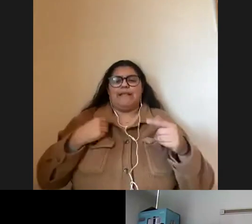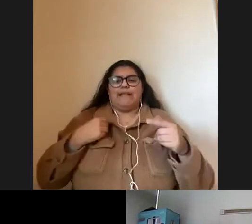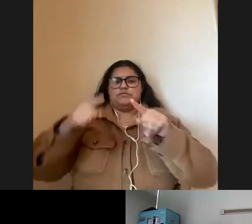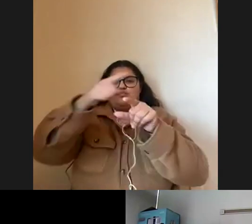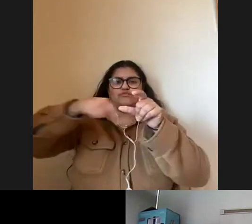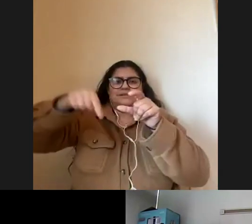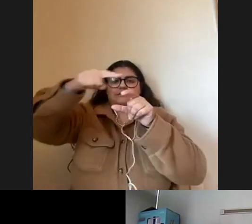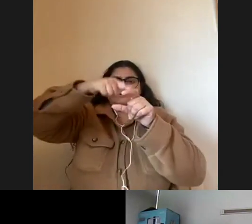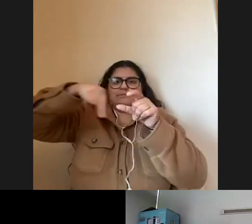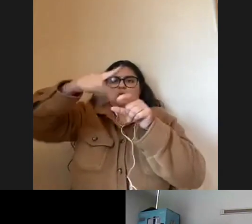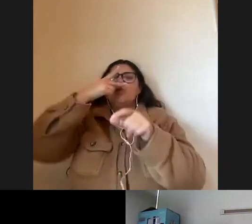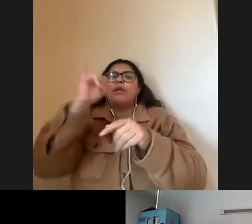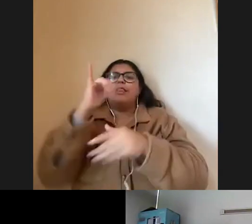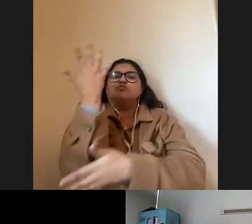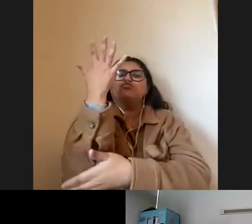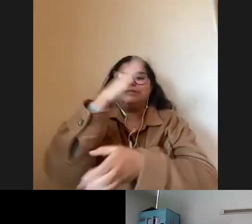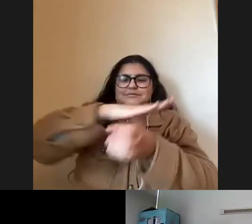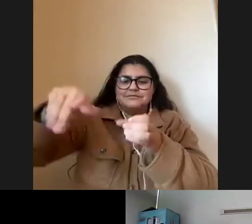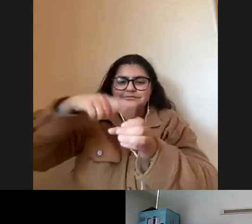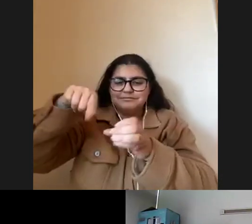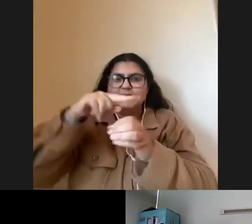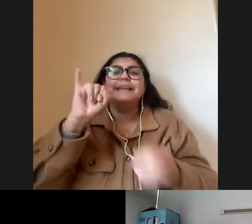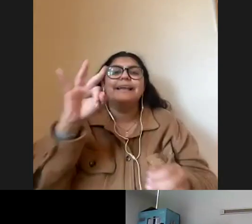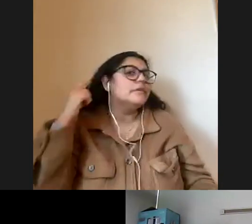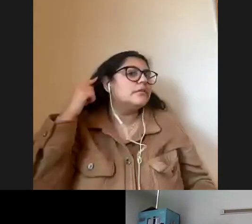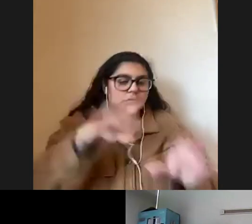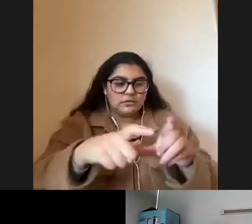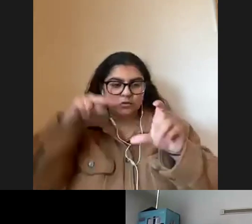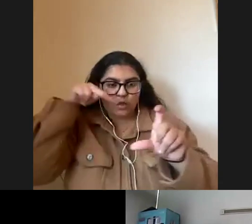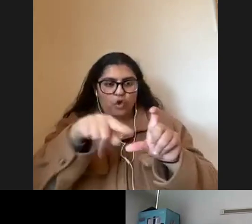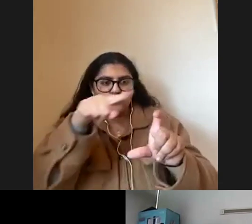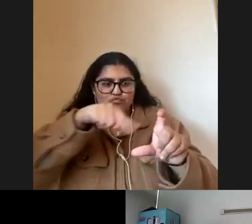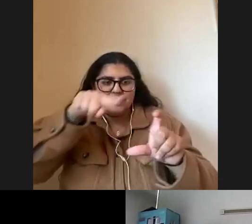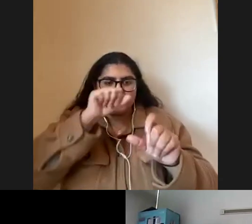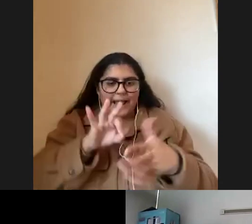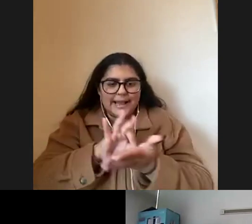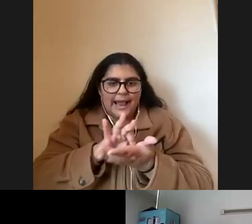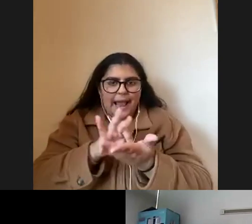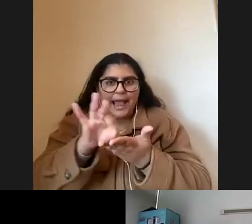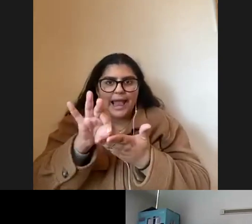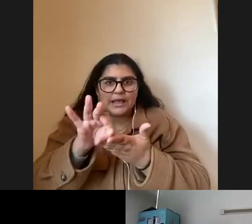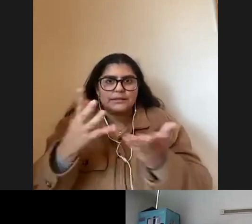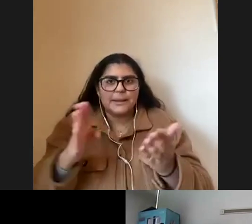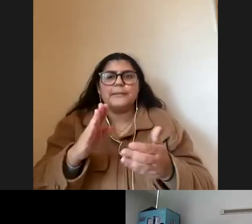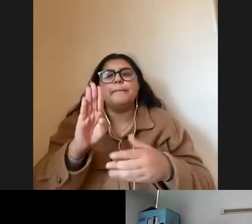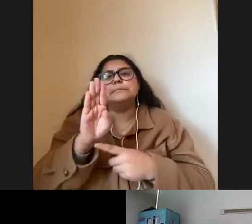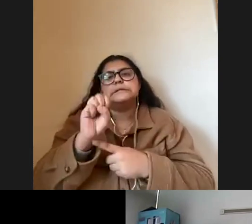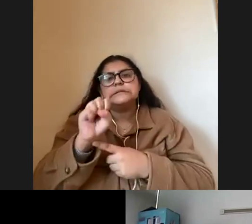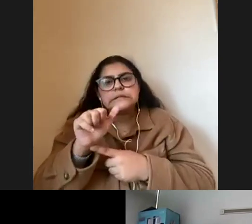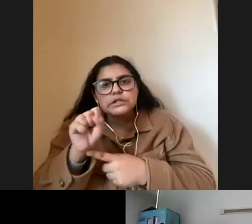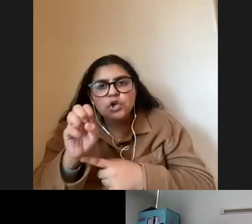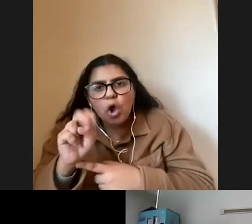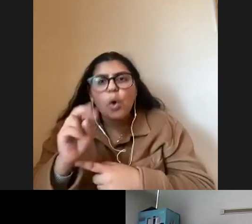tree. So if you pop out an otolith, you can actually see the kind of circular rings, and you can count that by season or by year.